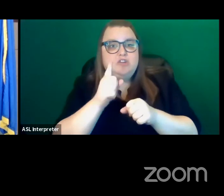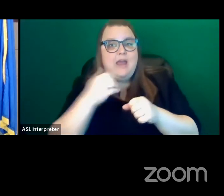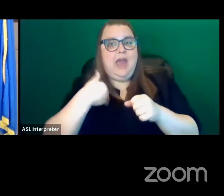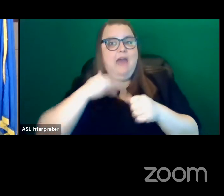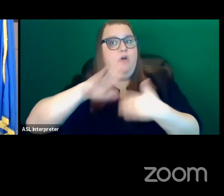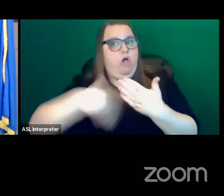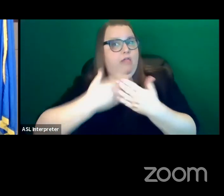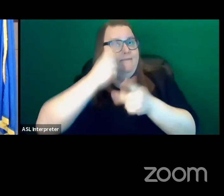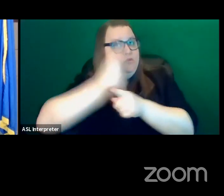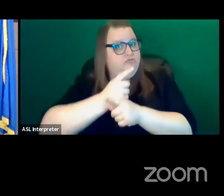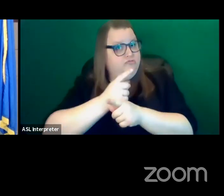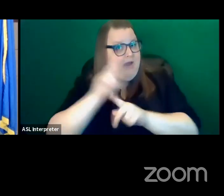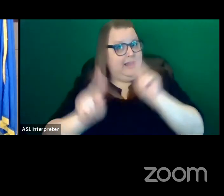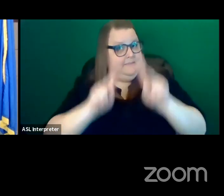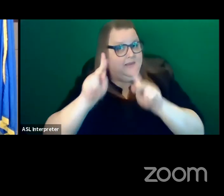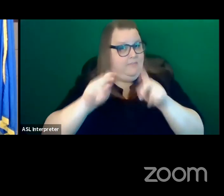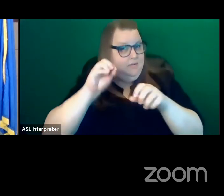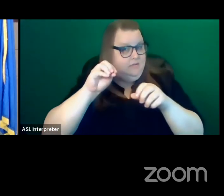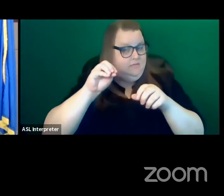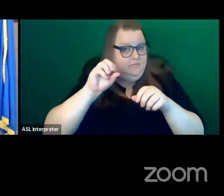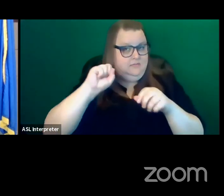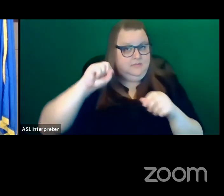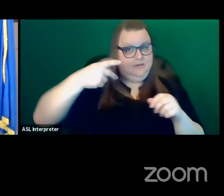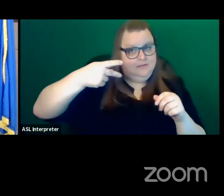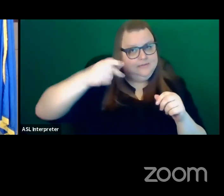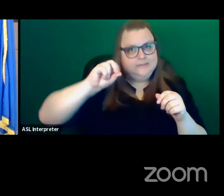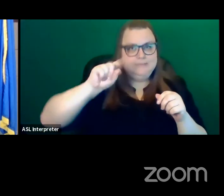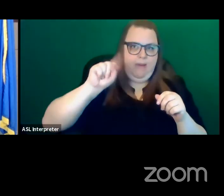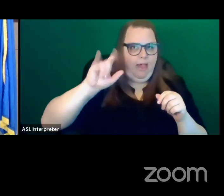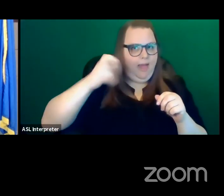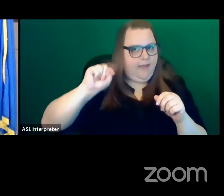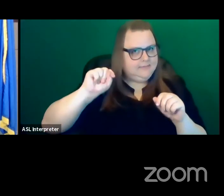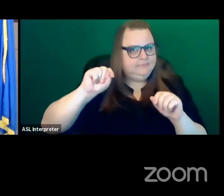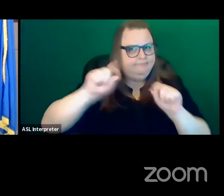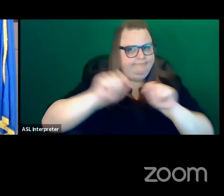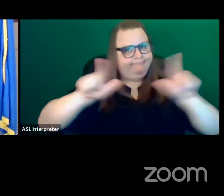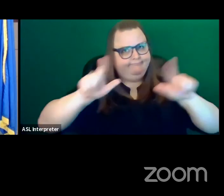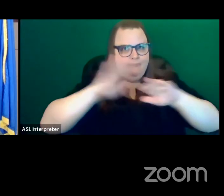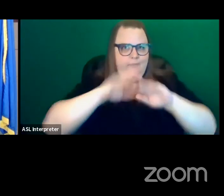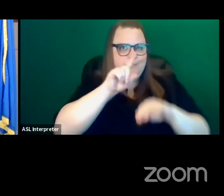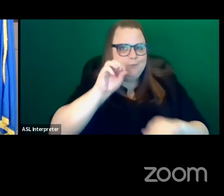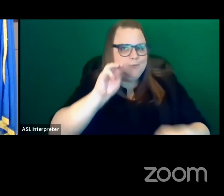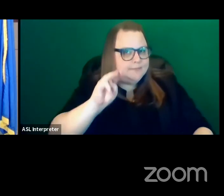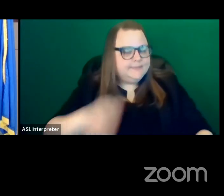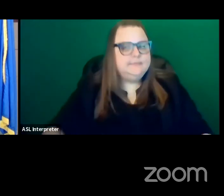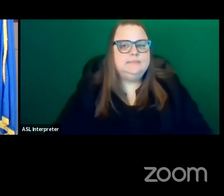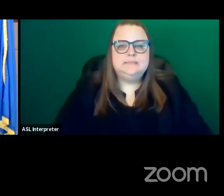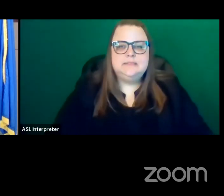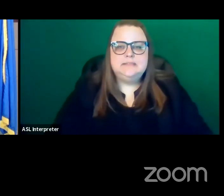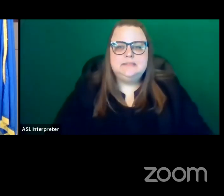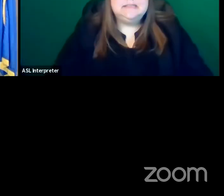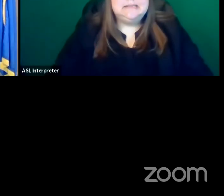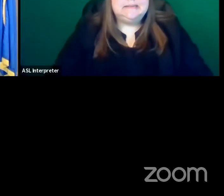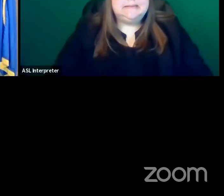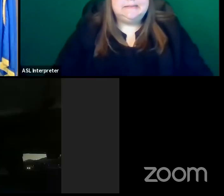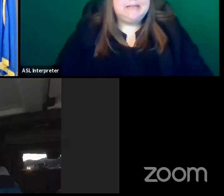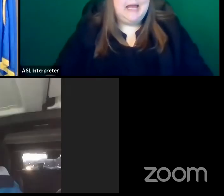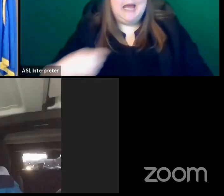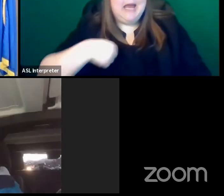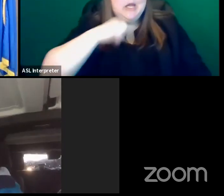folks in the spotlight here, which I do not think I have done correctly.